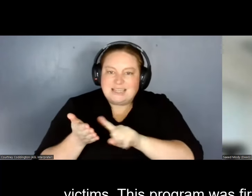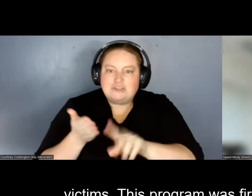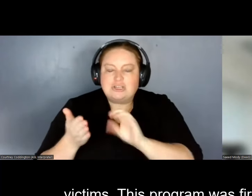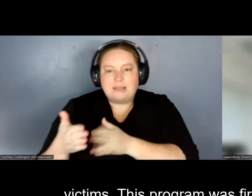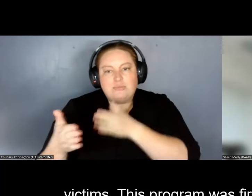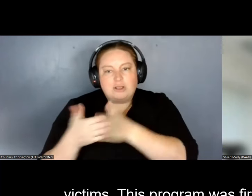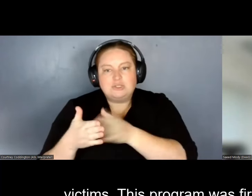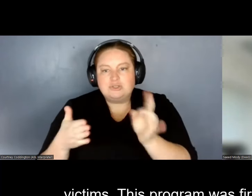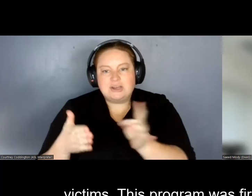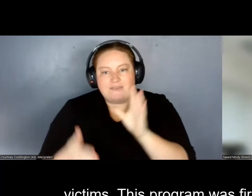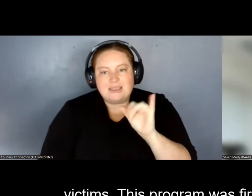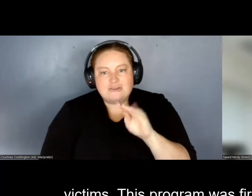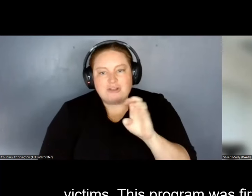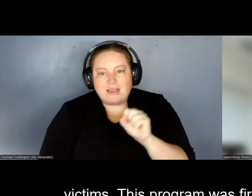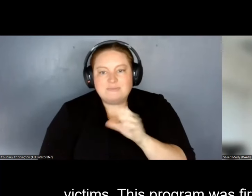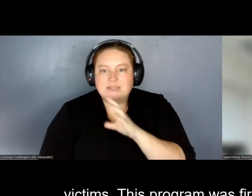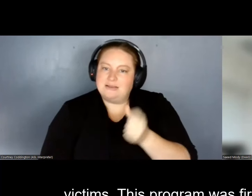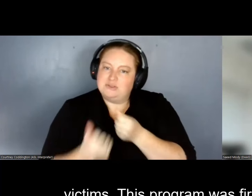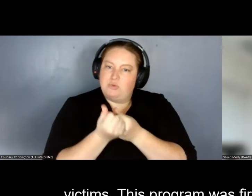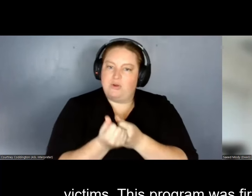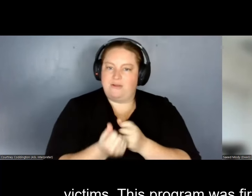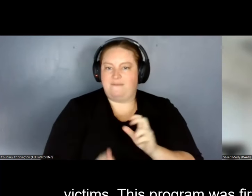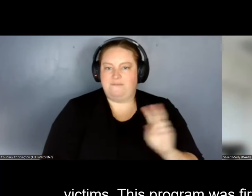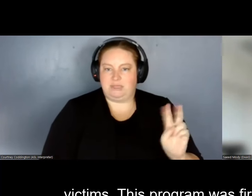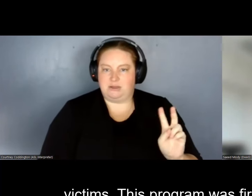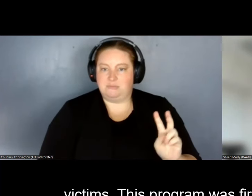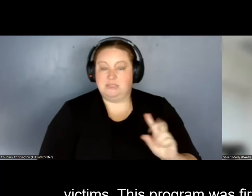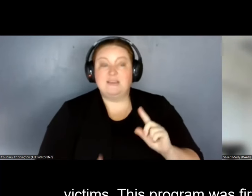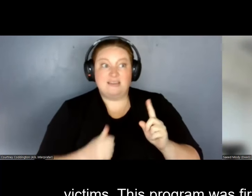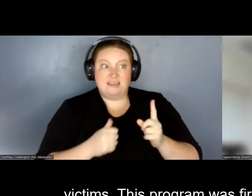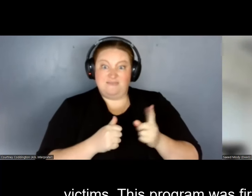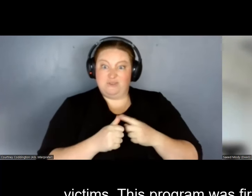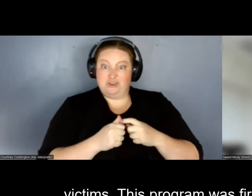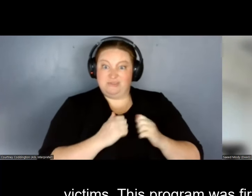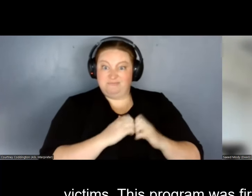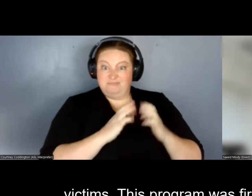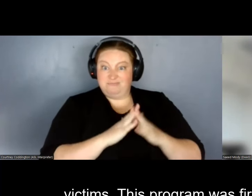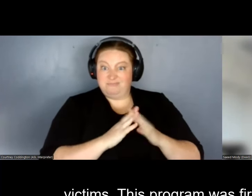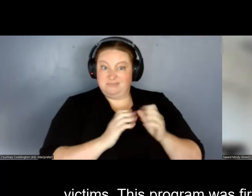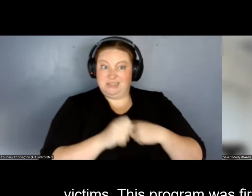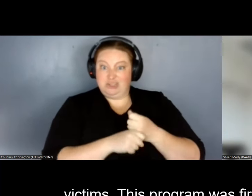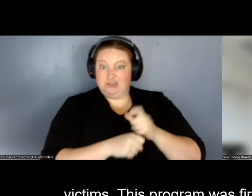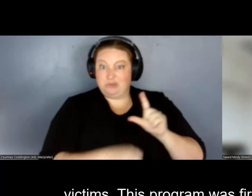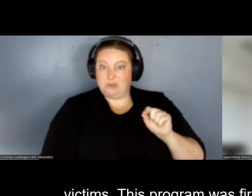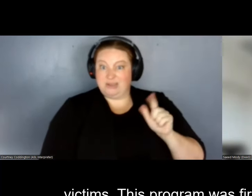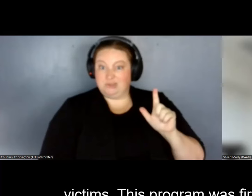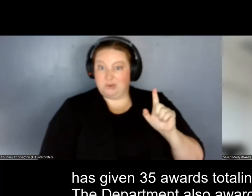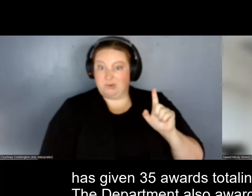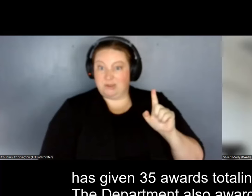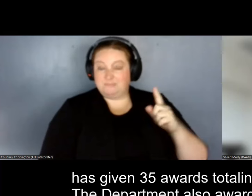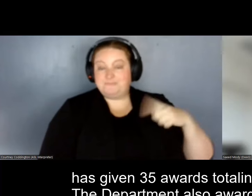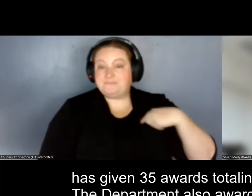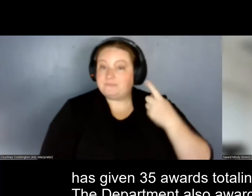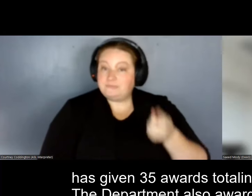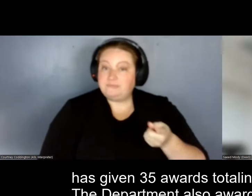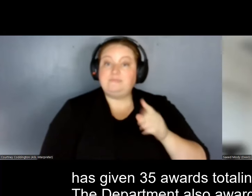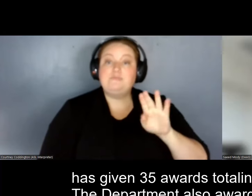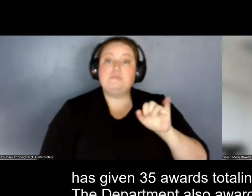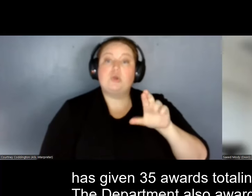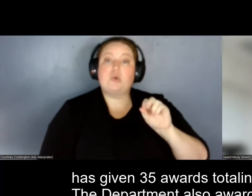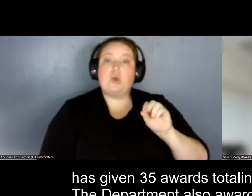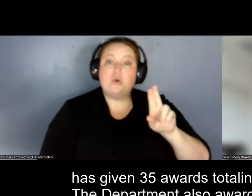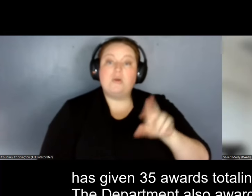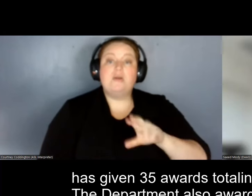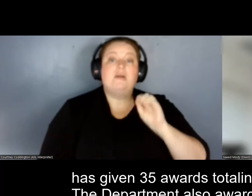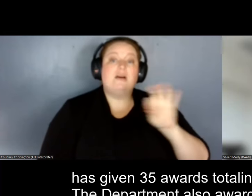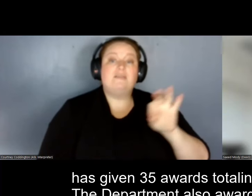and support victims. This program was first funded in 2021, and since then, the Bureau of Justice Assistance has given